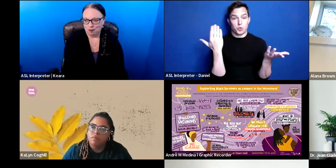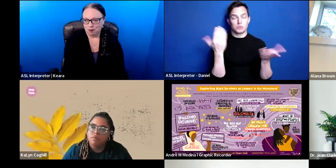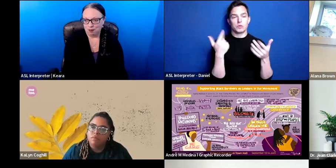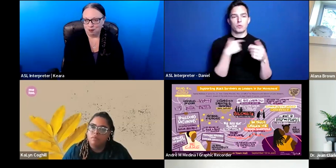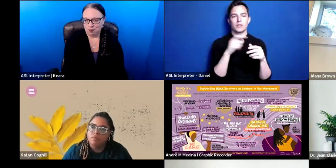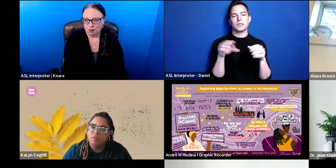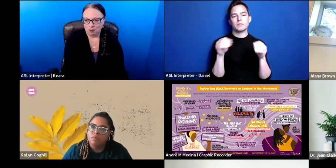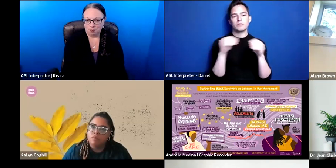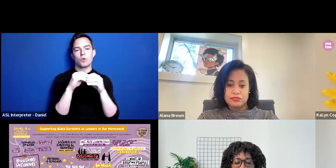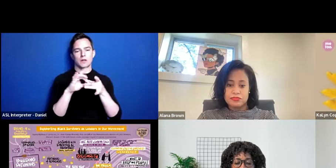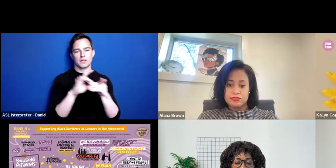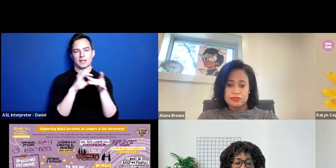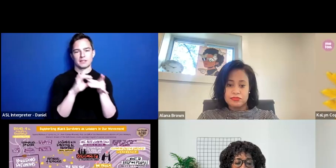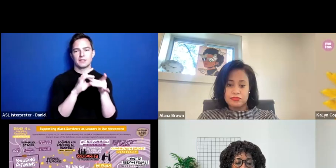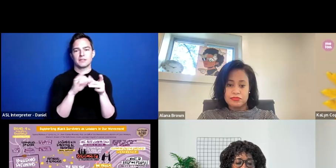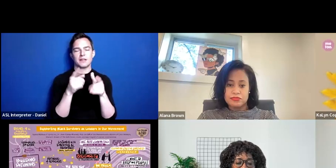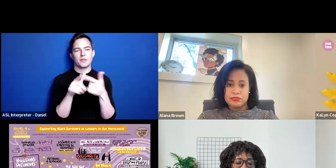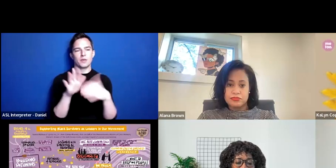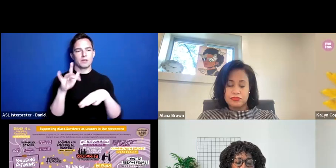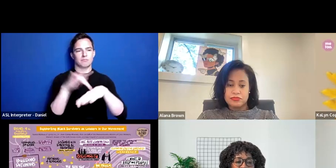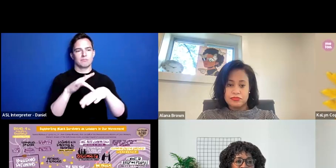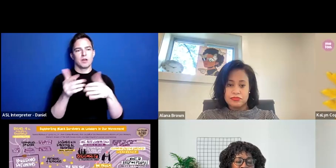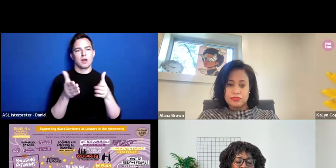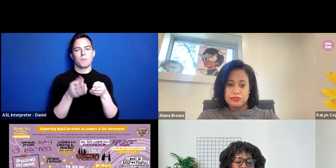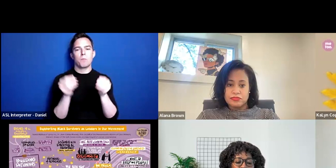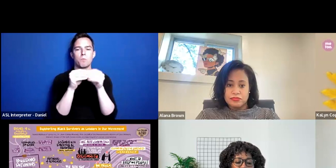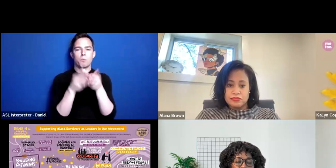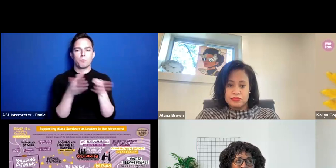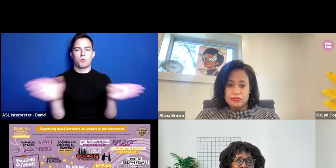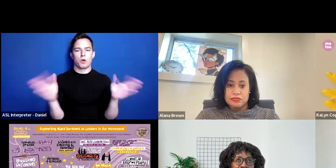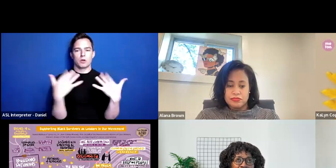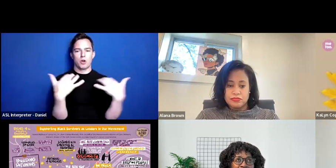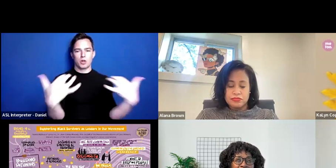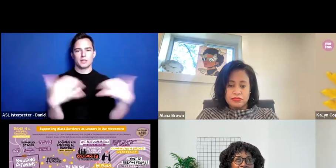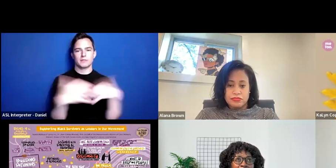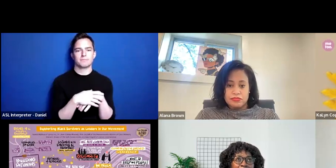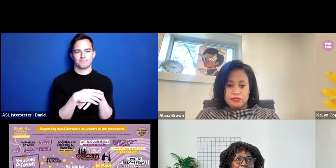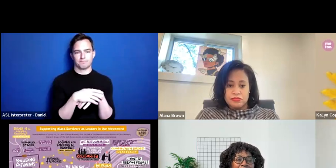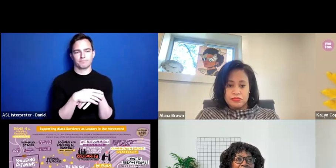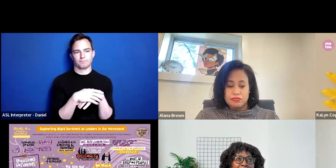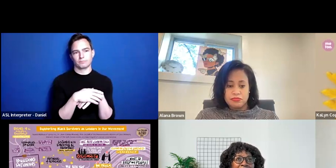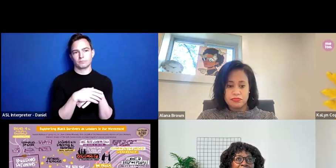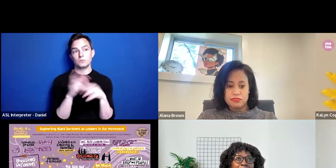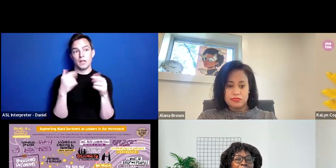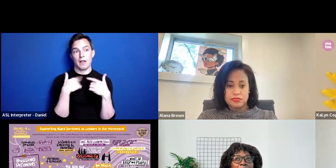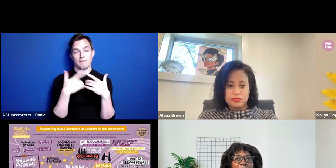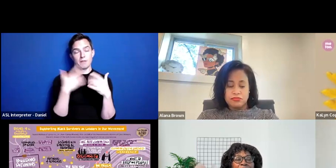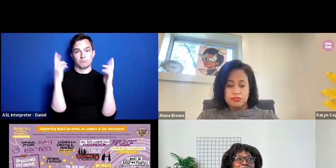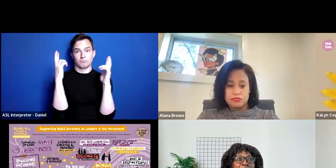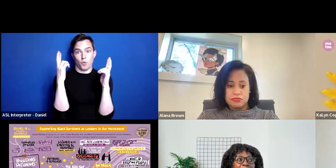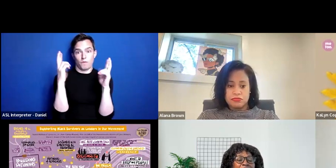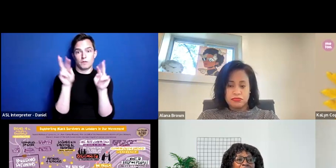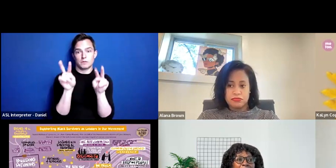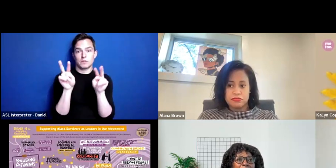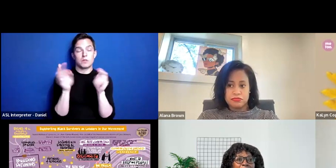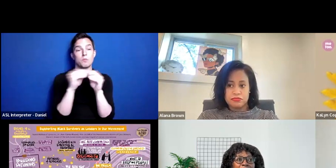connected more, and so that we can reach a broader audience. And I feel like I'm hopeful that the more we put